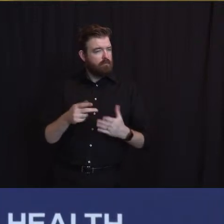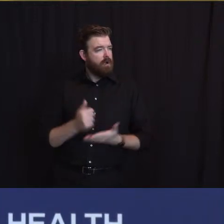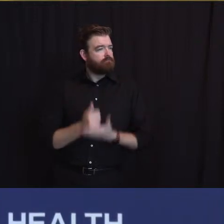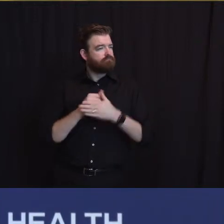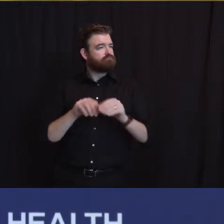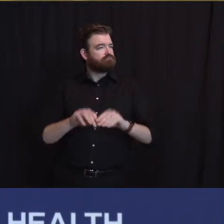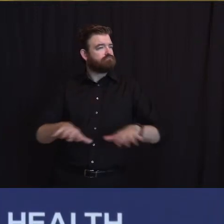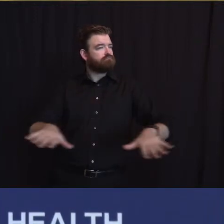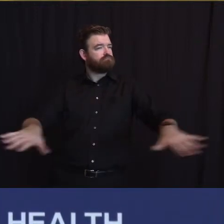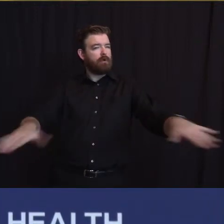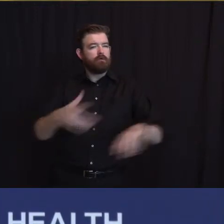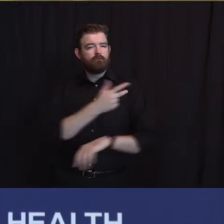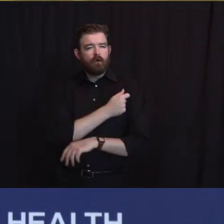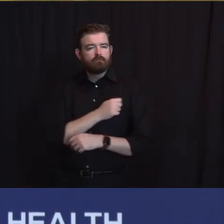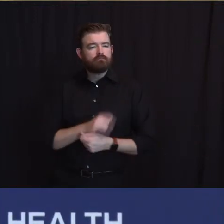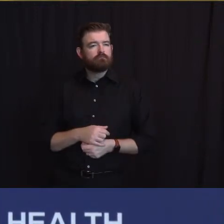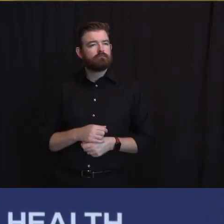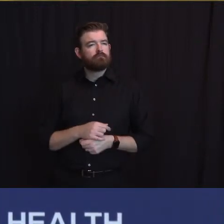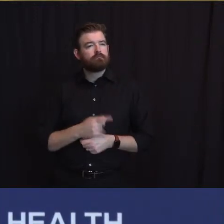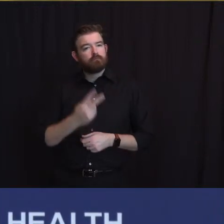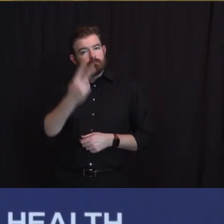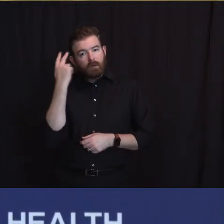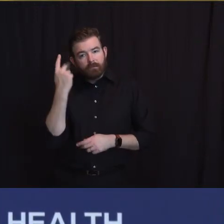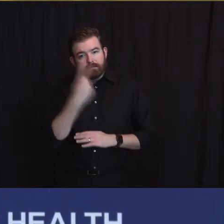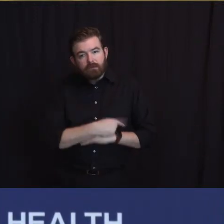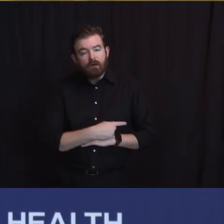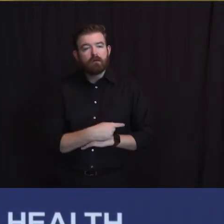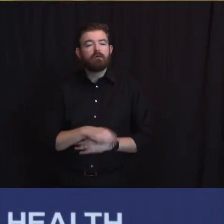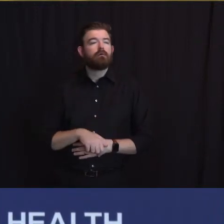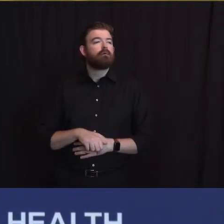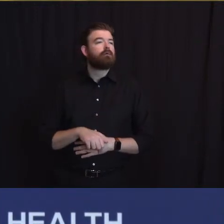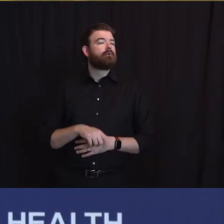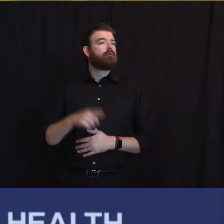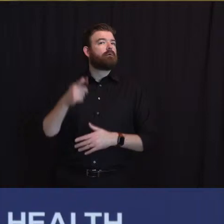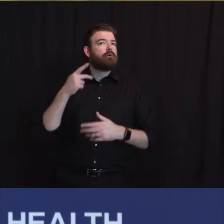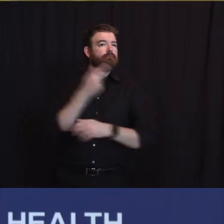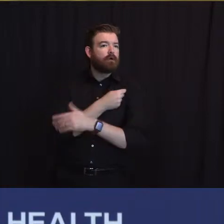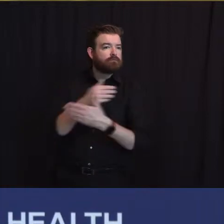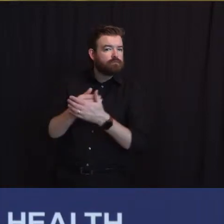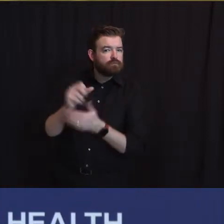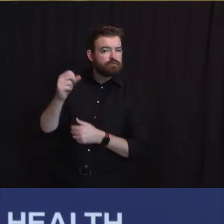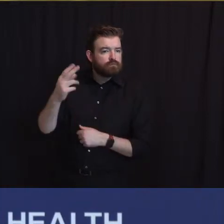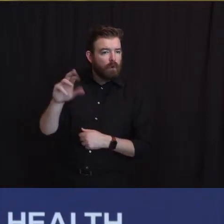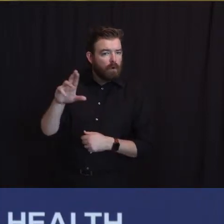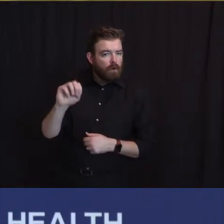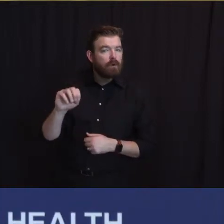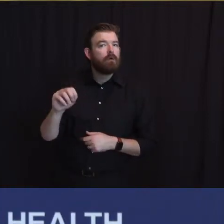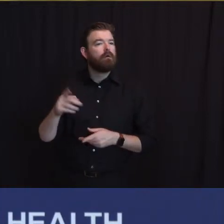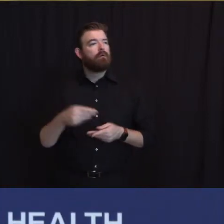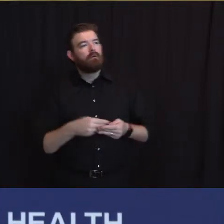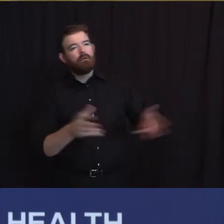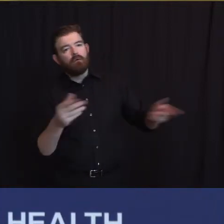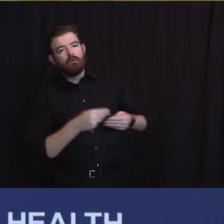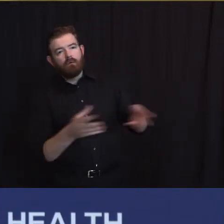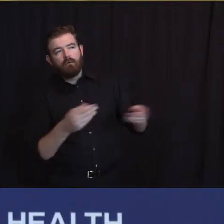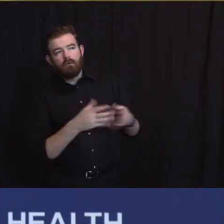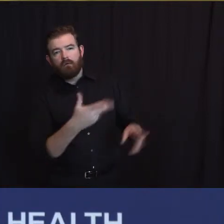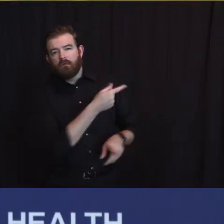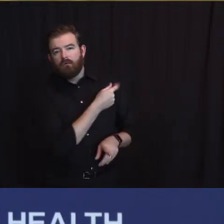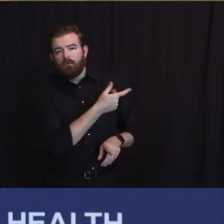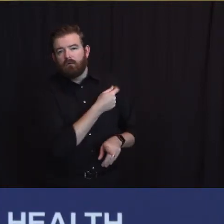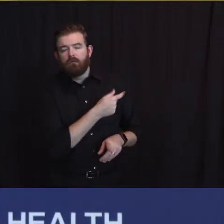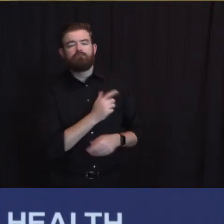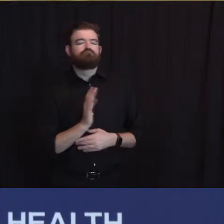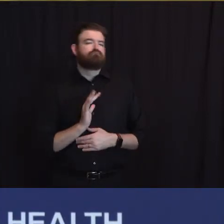in this case in Monmouth County, my home county, we know where the people are going to be. And secondly, just to hit